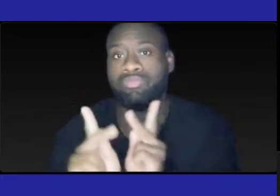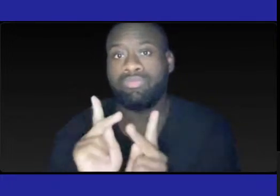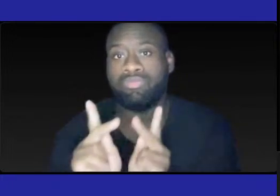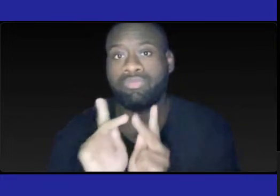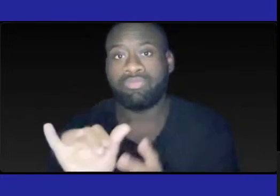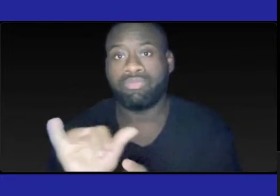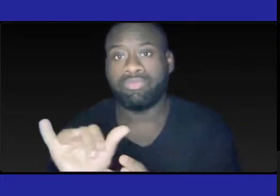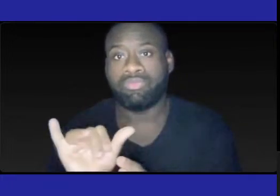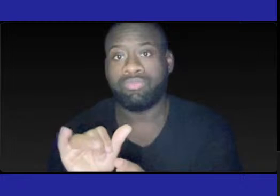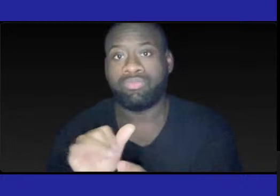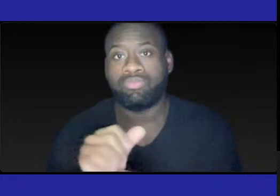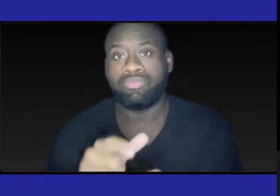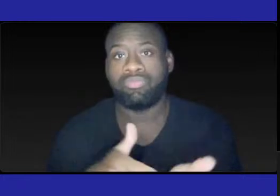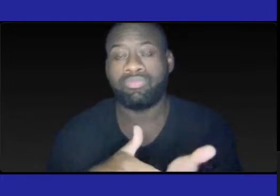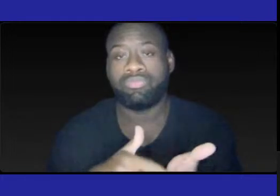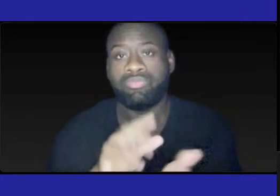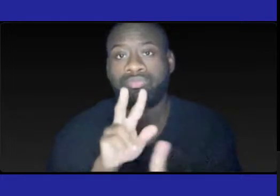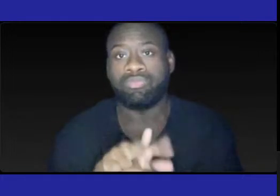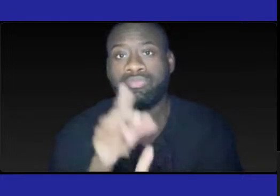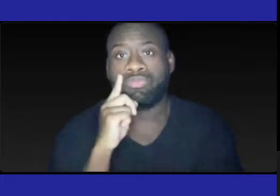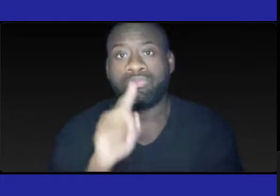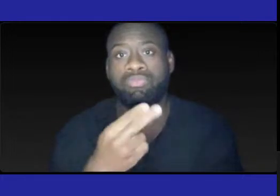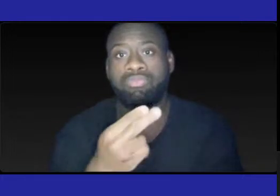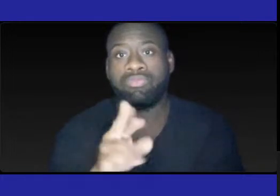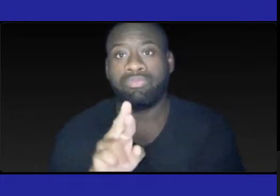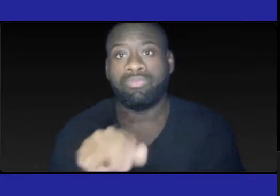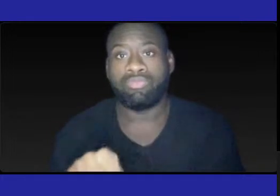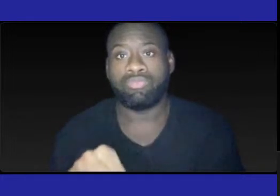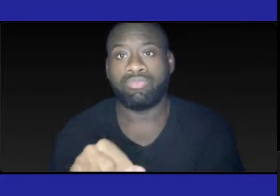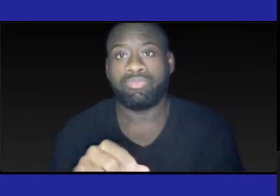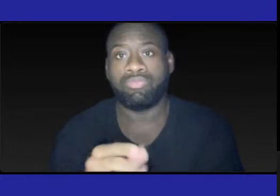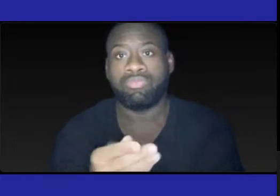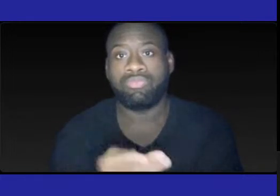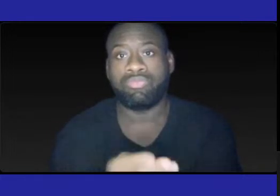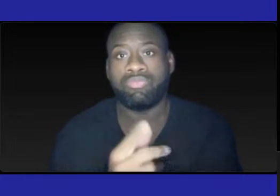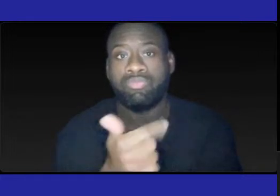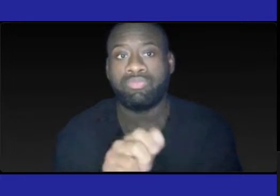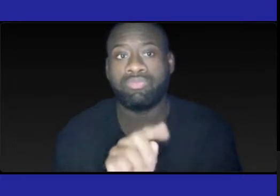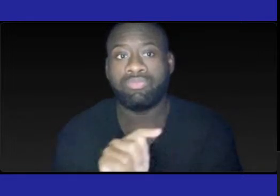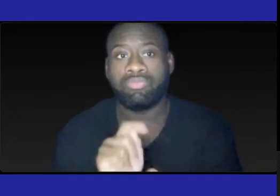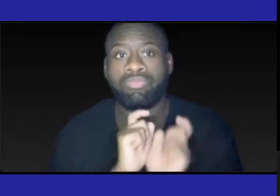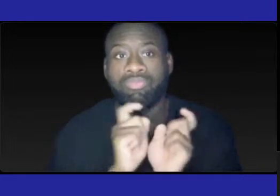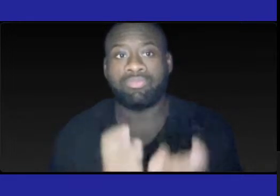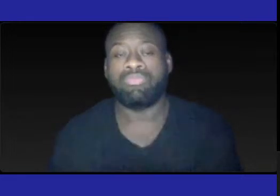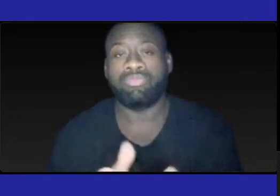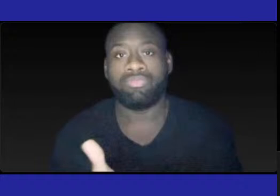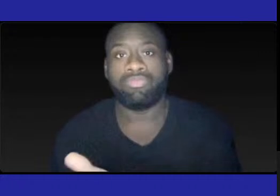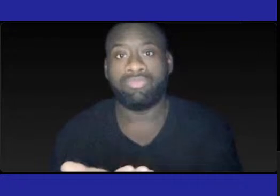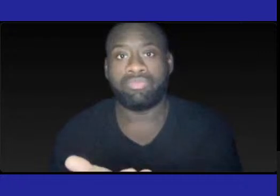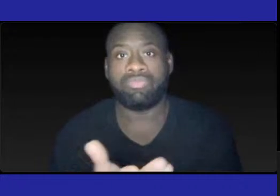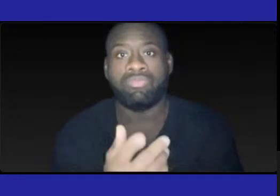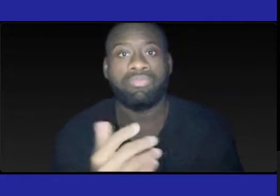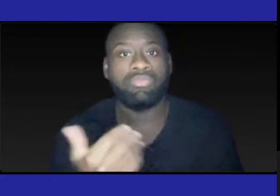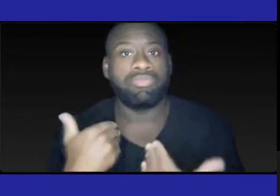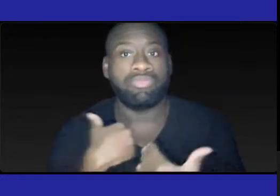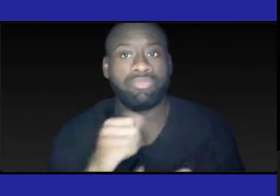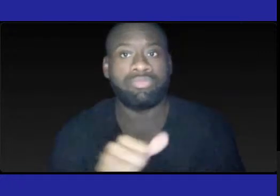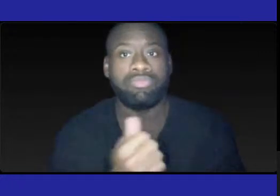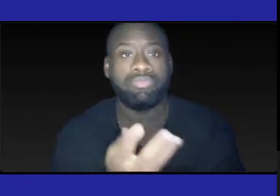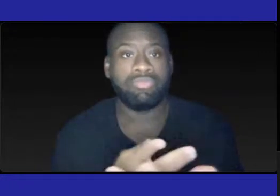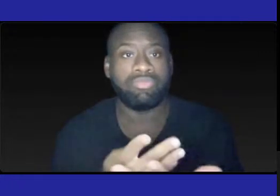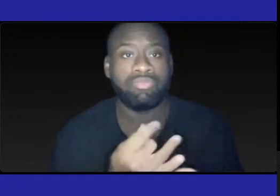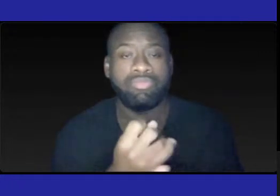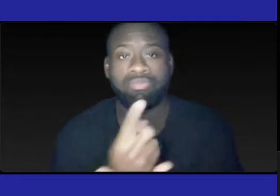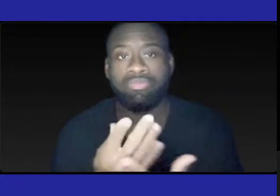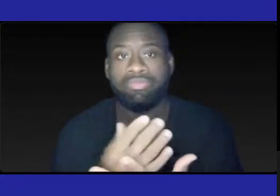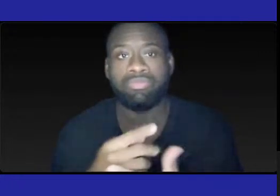grant to pilot a program like that, and have some other feelers out about how we can roll something out like that as